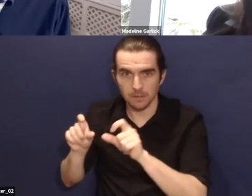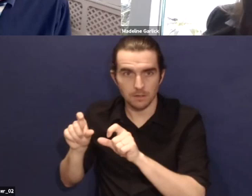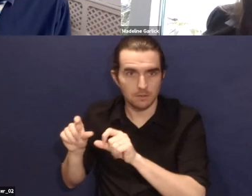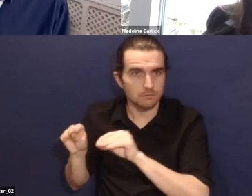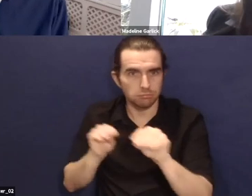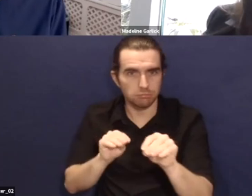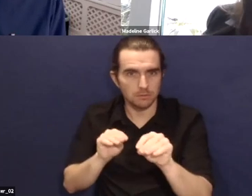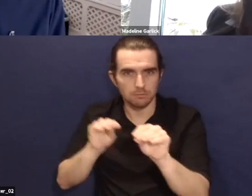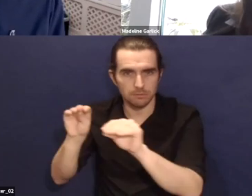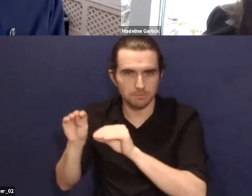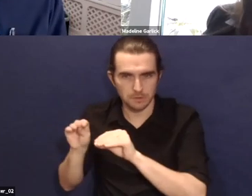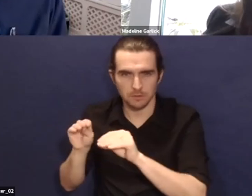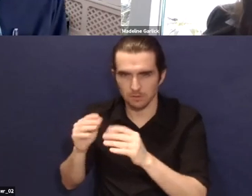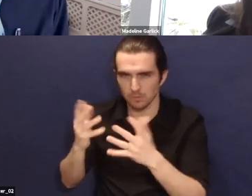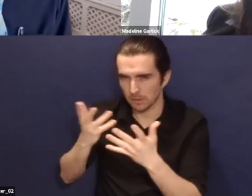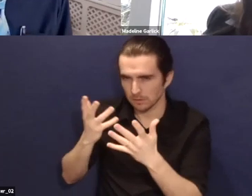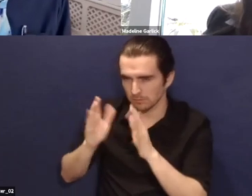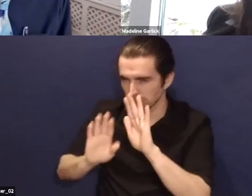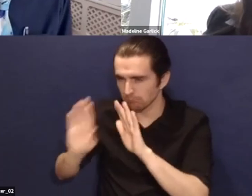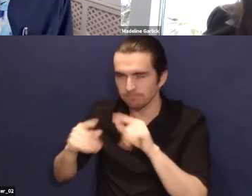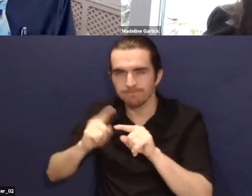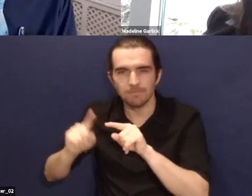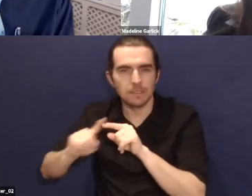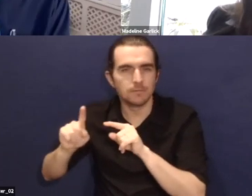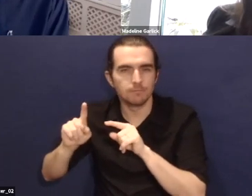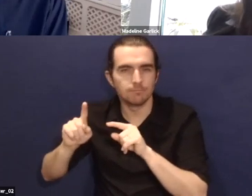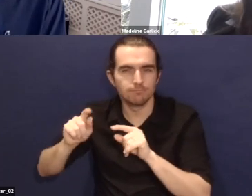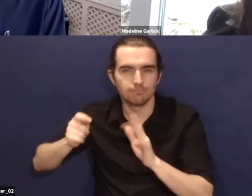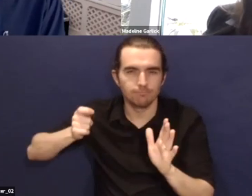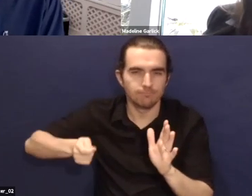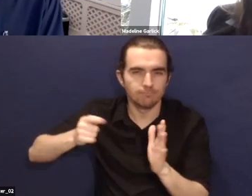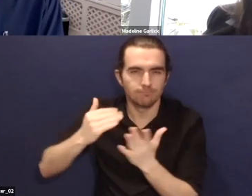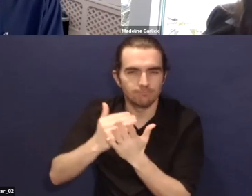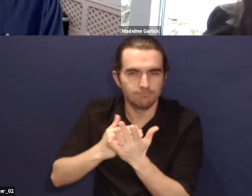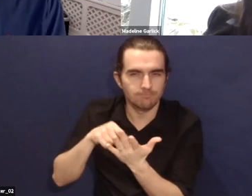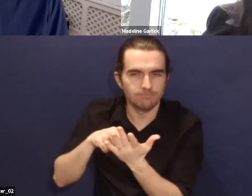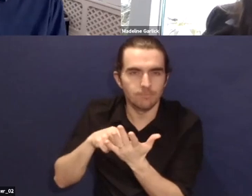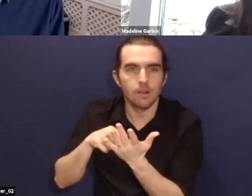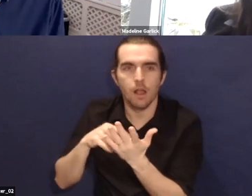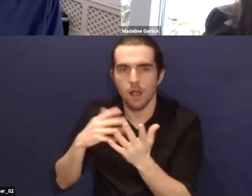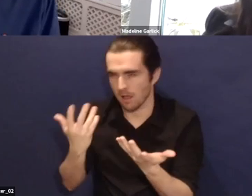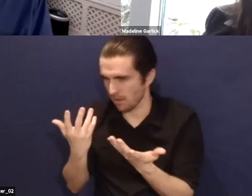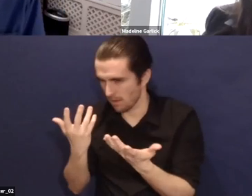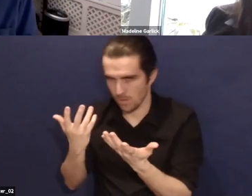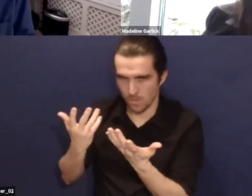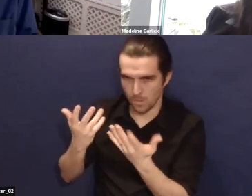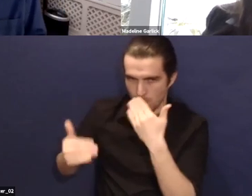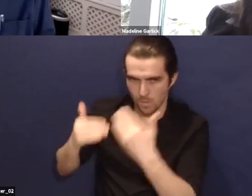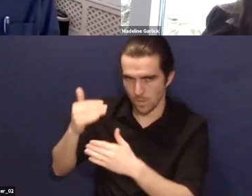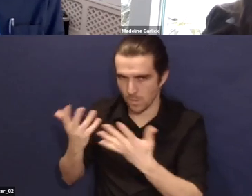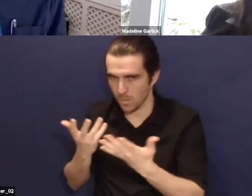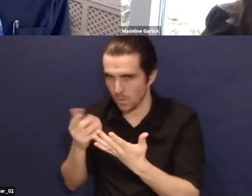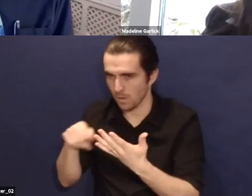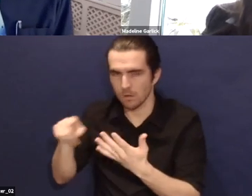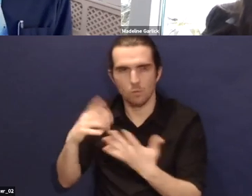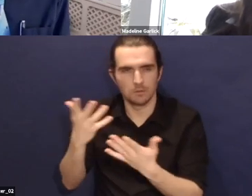And protection isn't just human rights. Protection is the law of